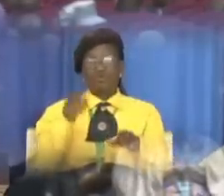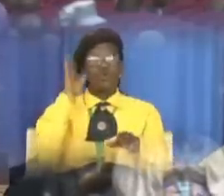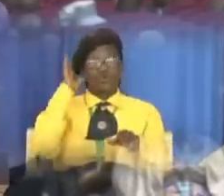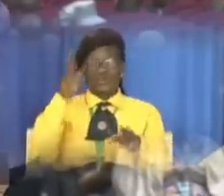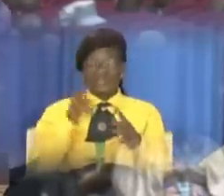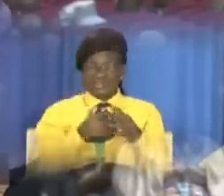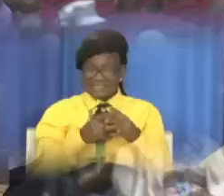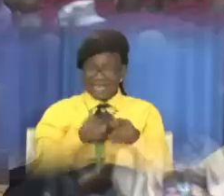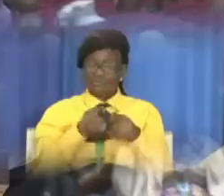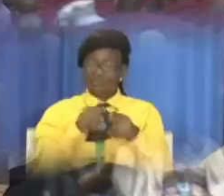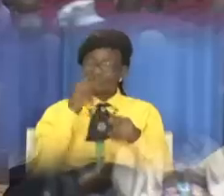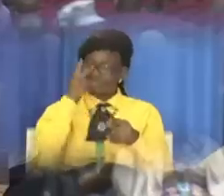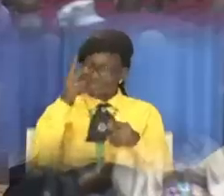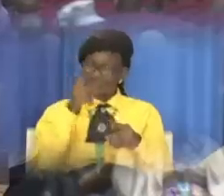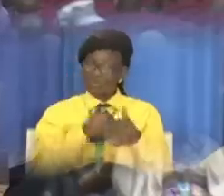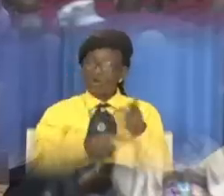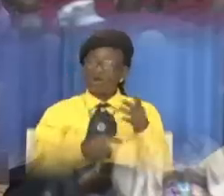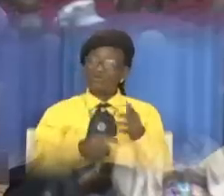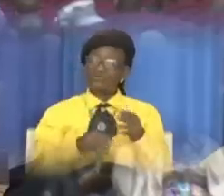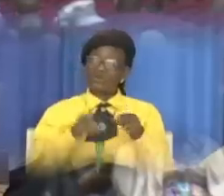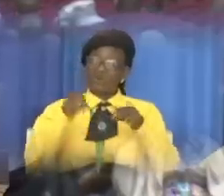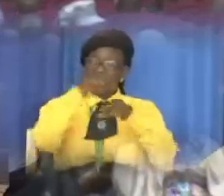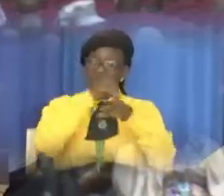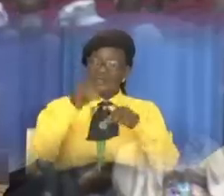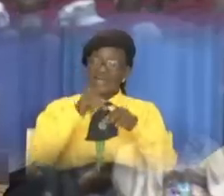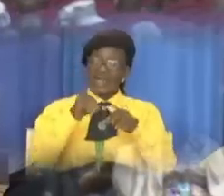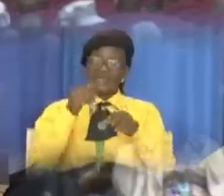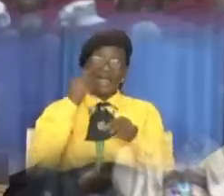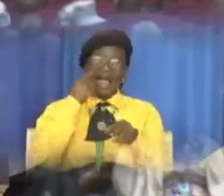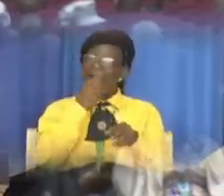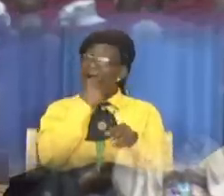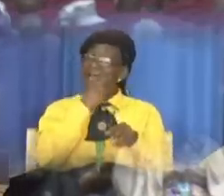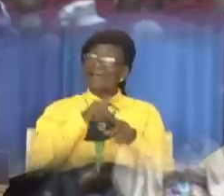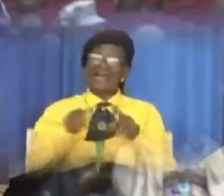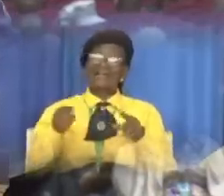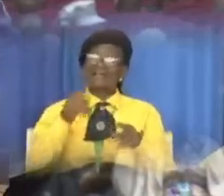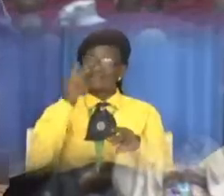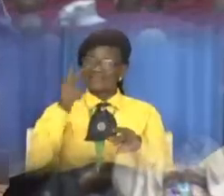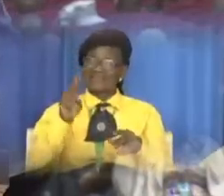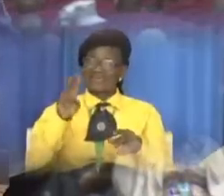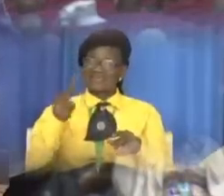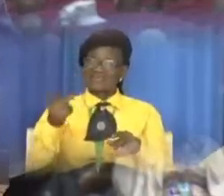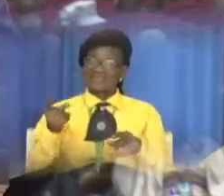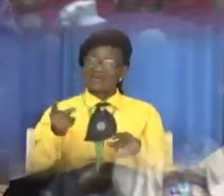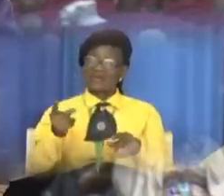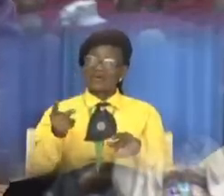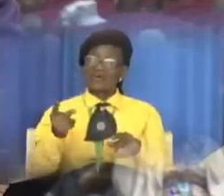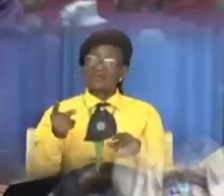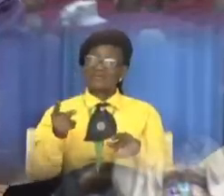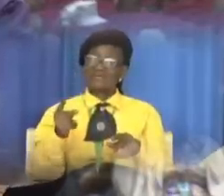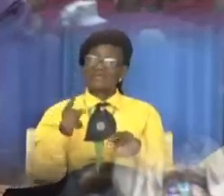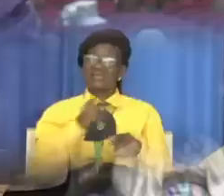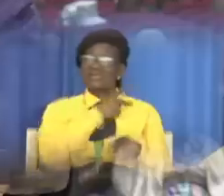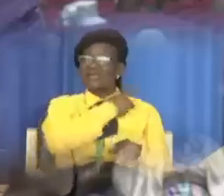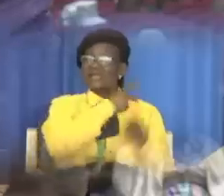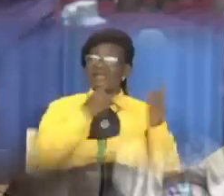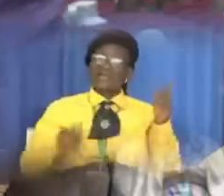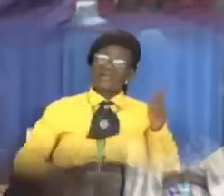see. 2 Kings chapter 2, verse 9 to 15. 2 Kings